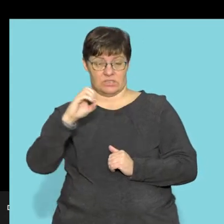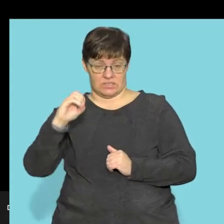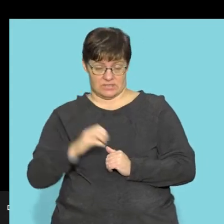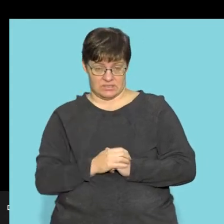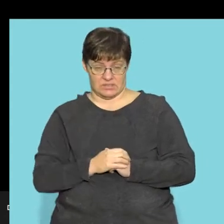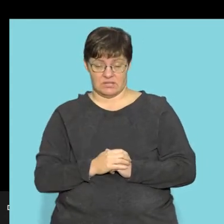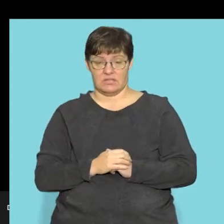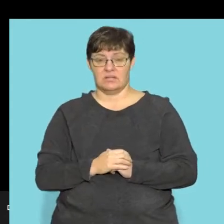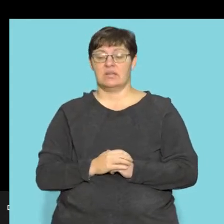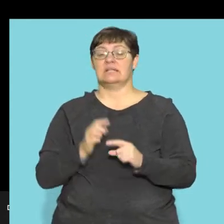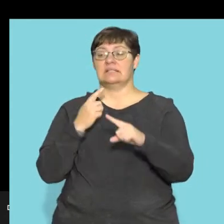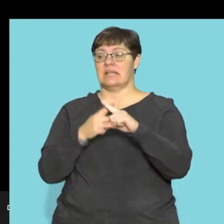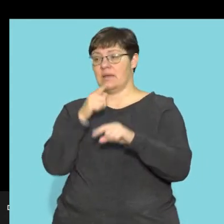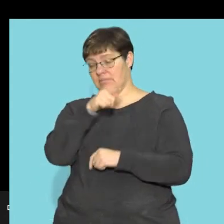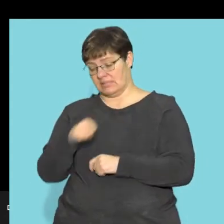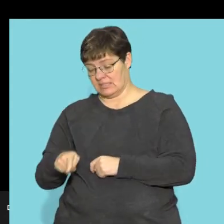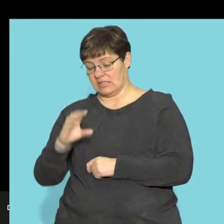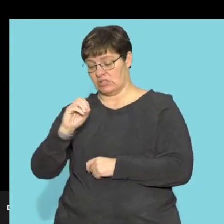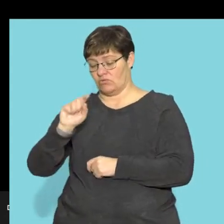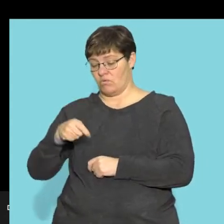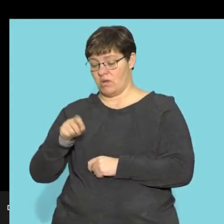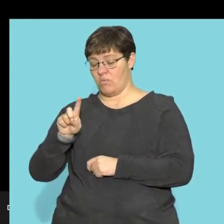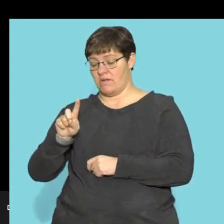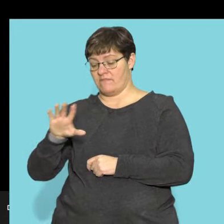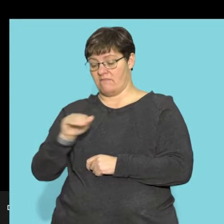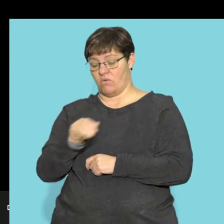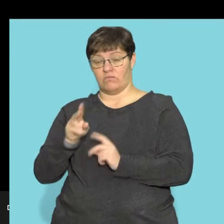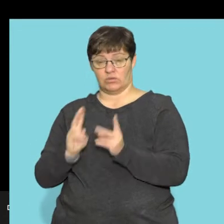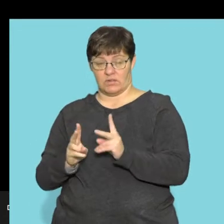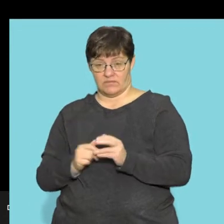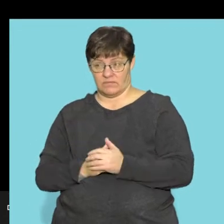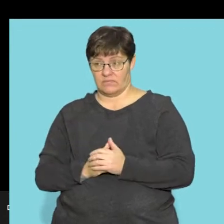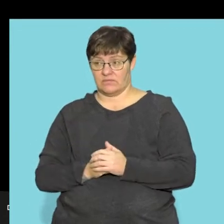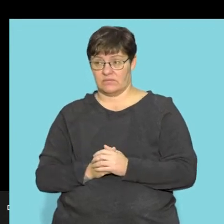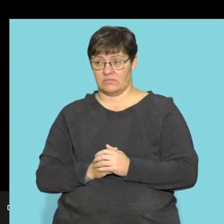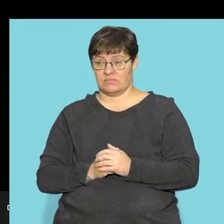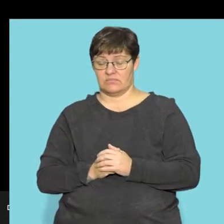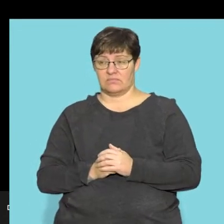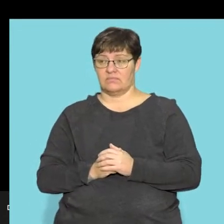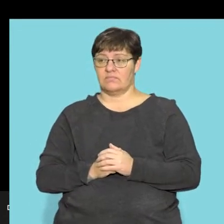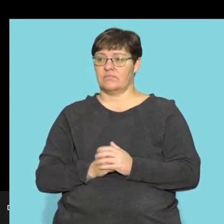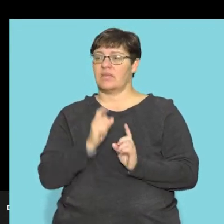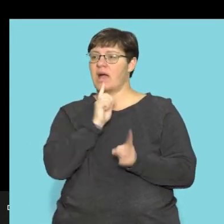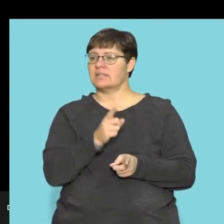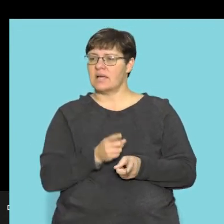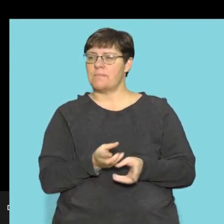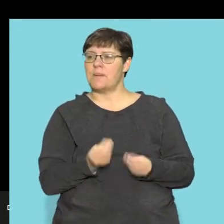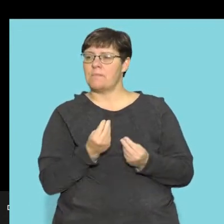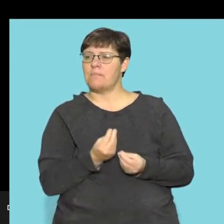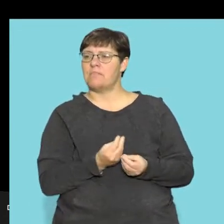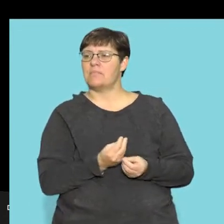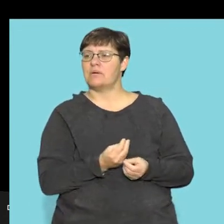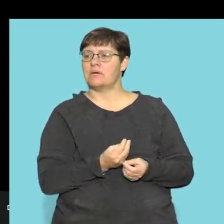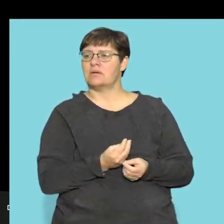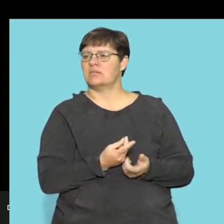75,000. Multiply this amount with the interest, 0.15 over 12, to give me